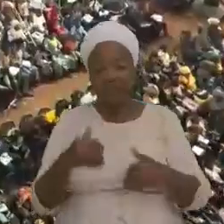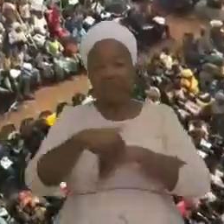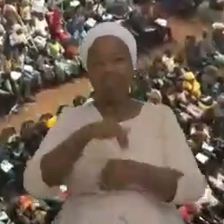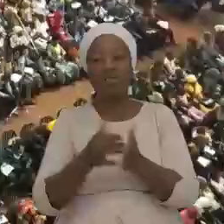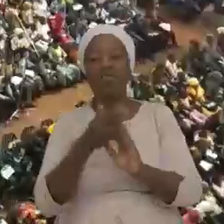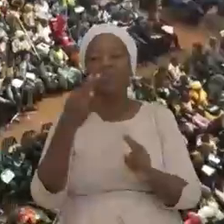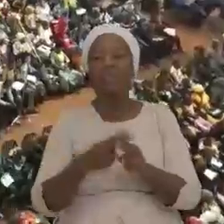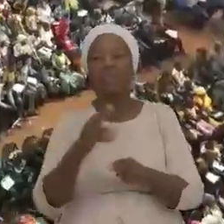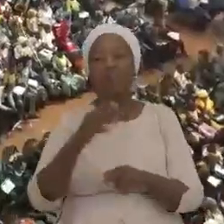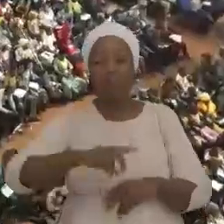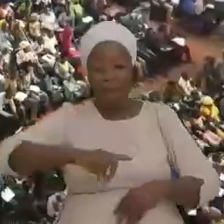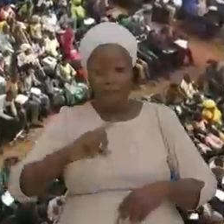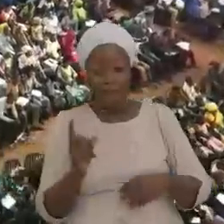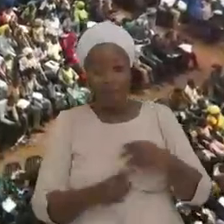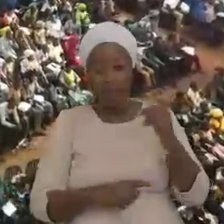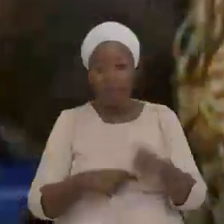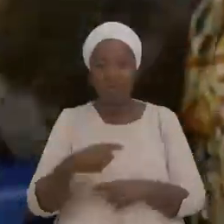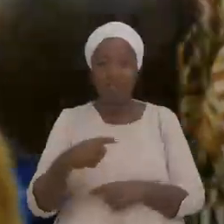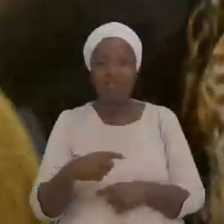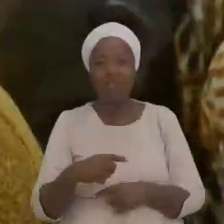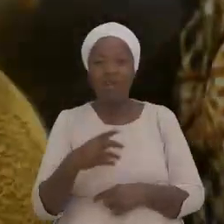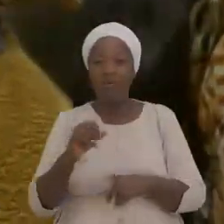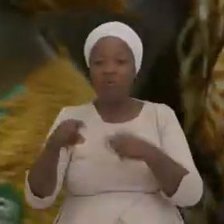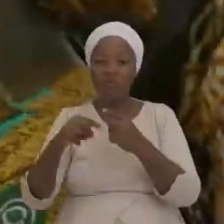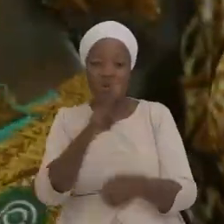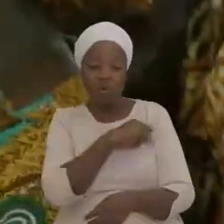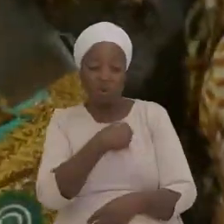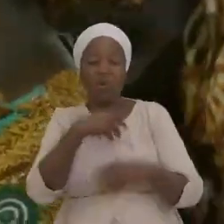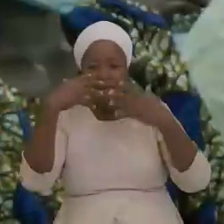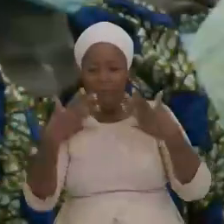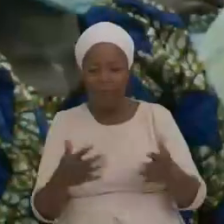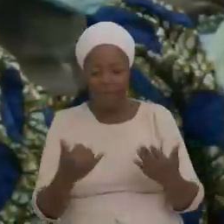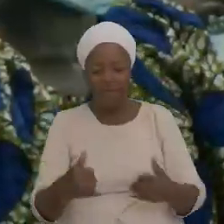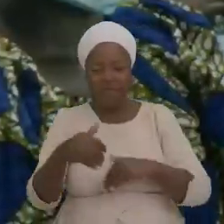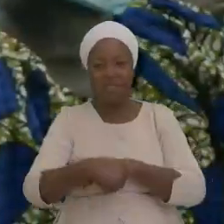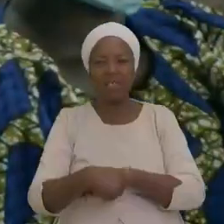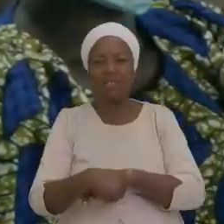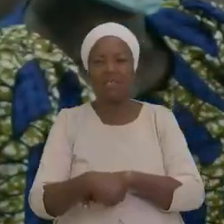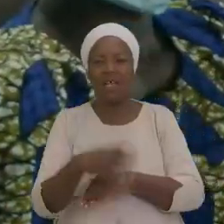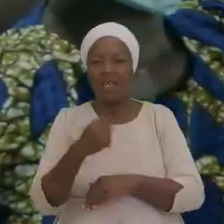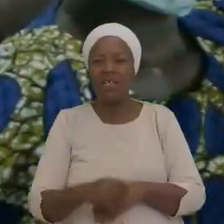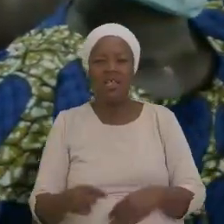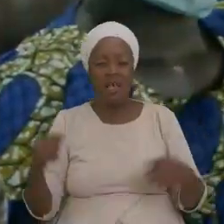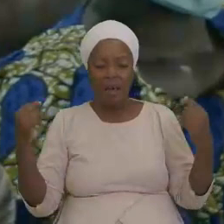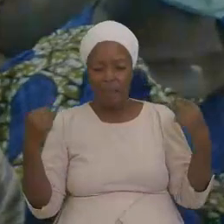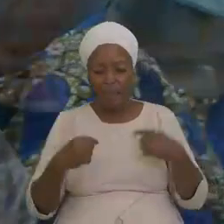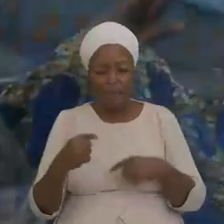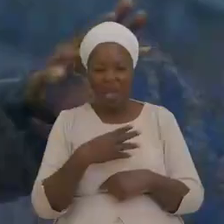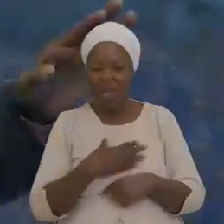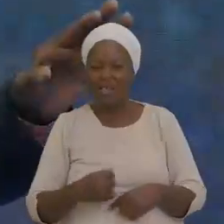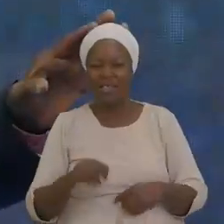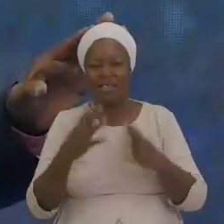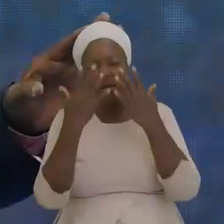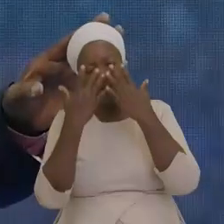Punishment, perdition, over tonight. The plague and the perplexity,